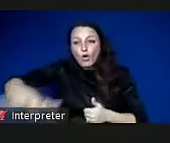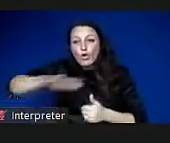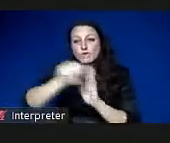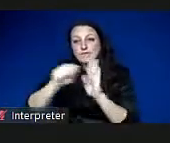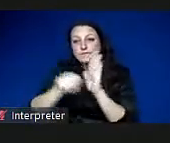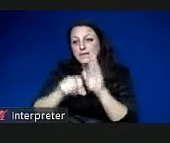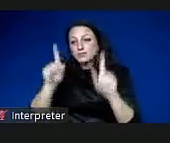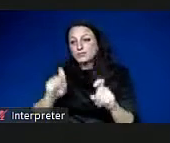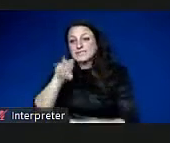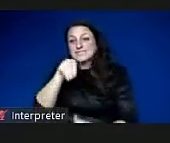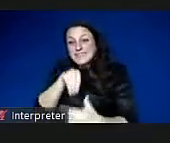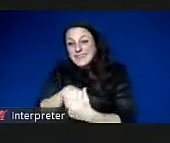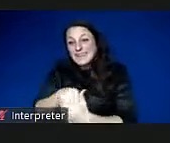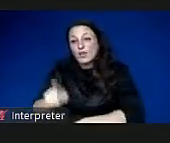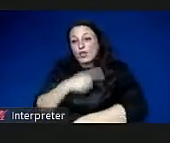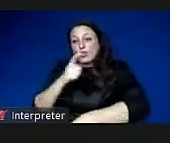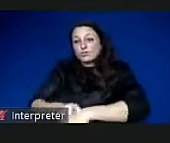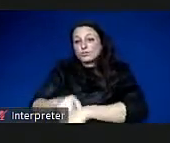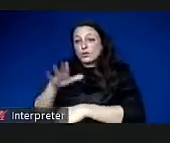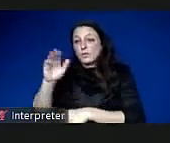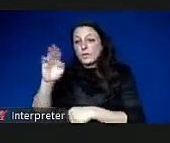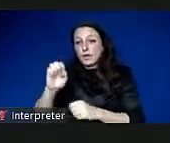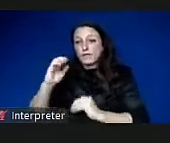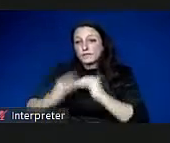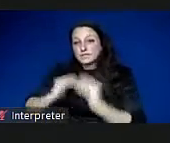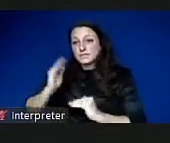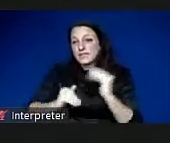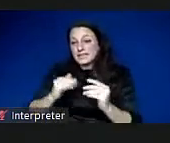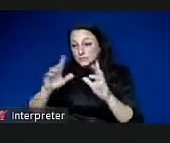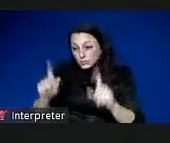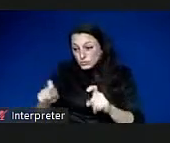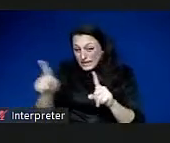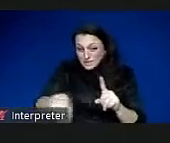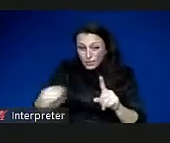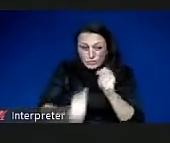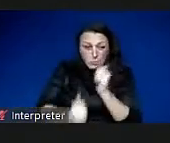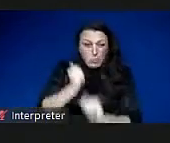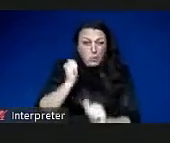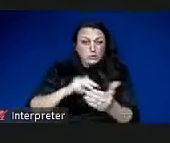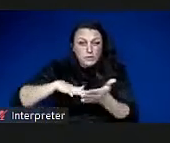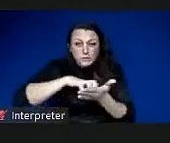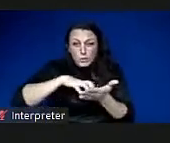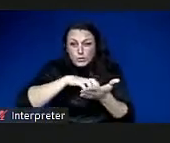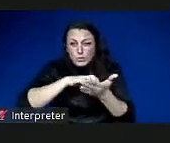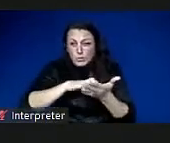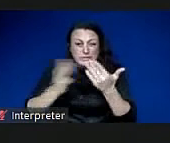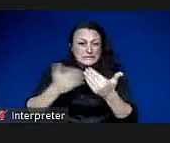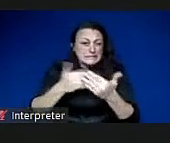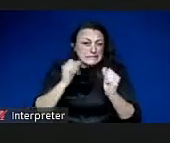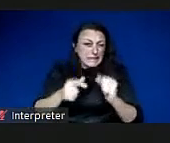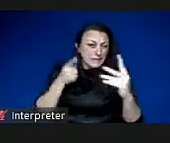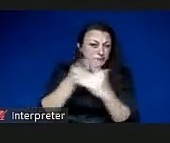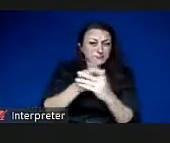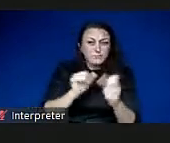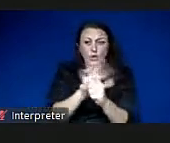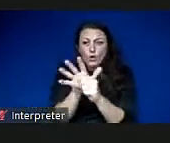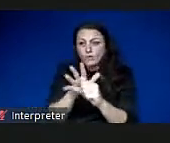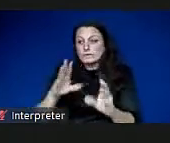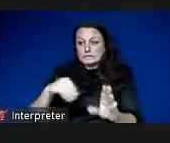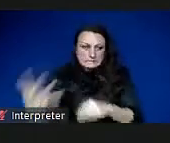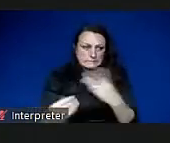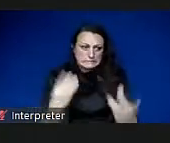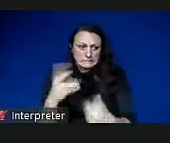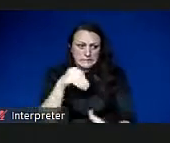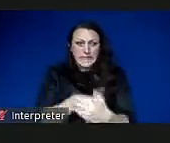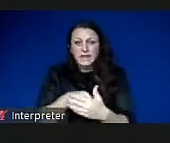bring testing to those who are most vulnerable at a time where it was still incredibly difficult to get testing. We brought on